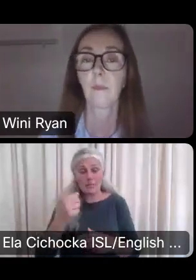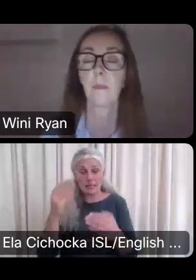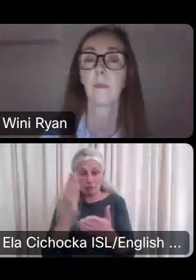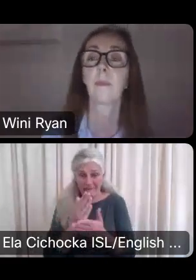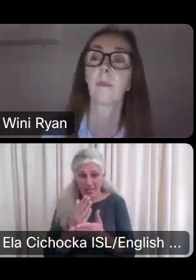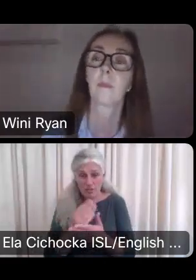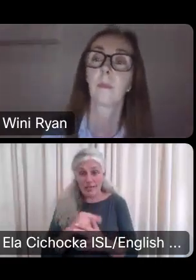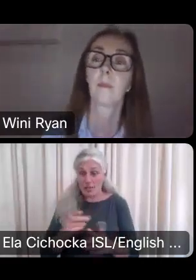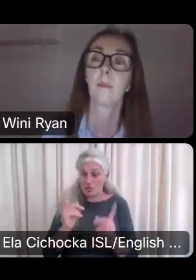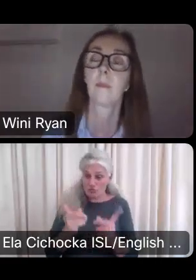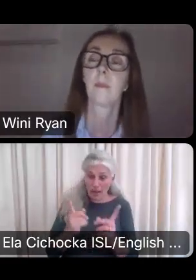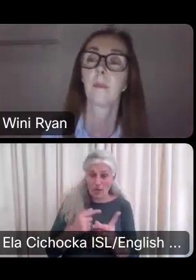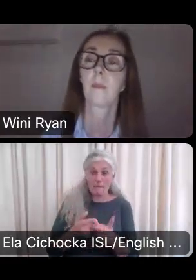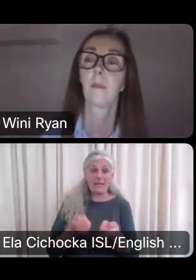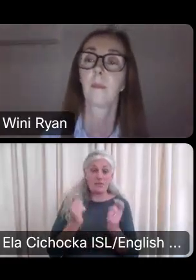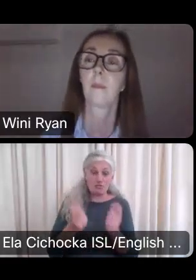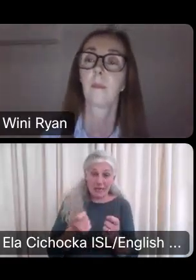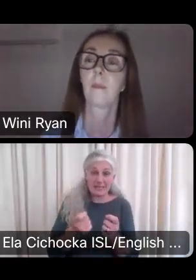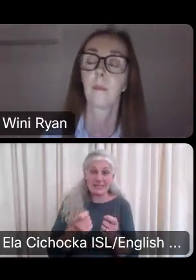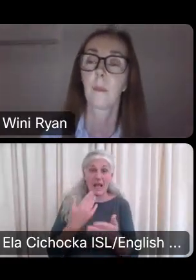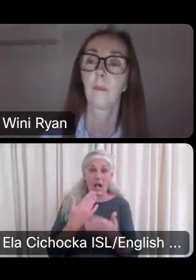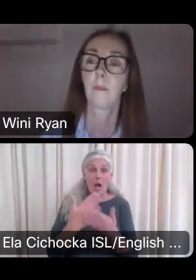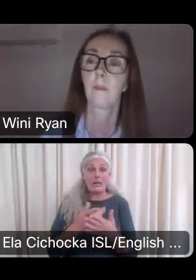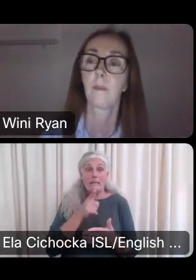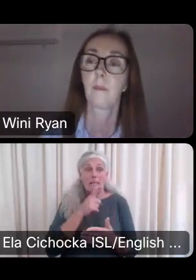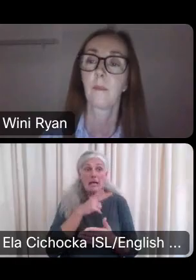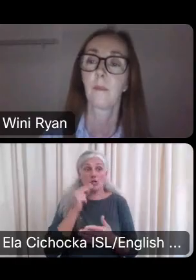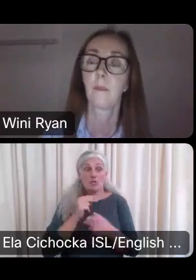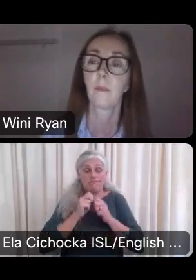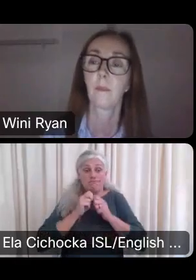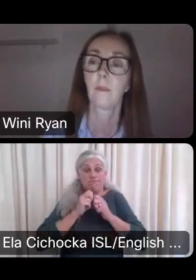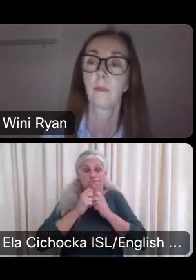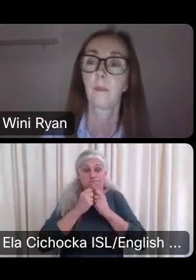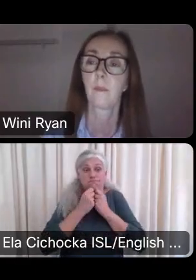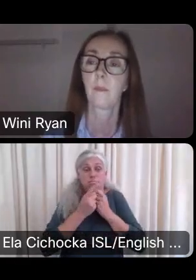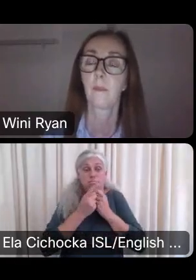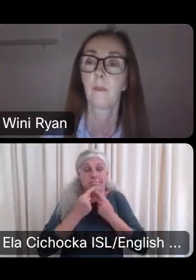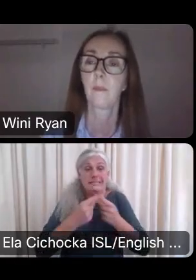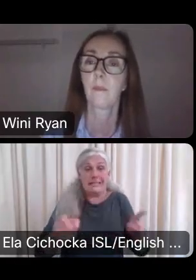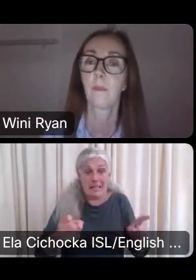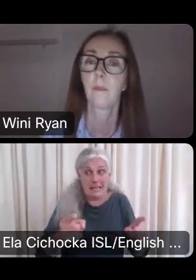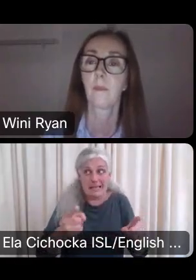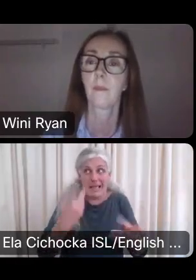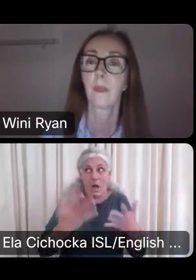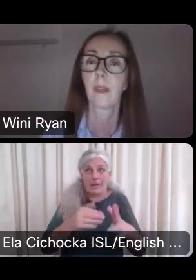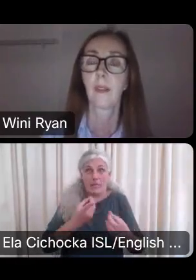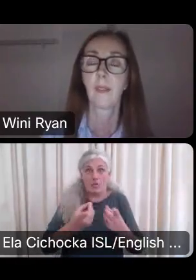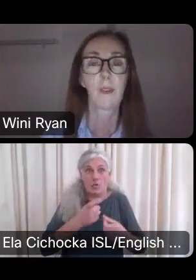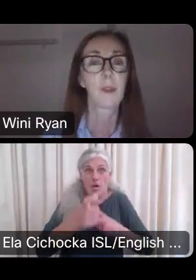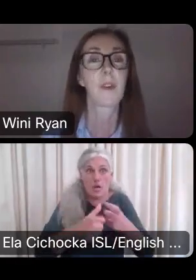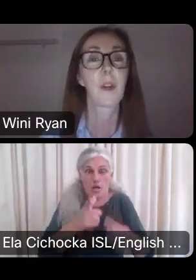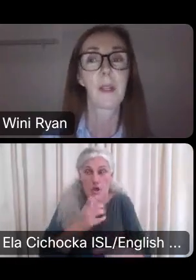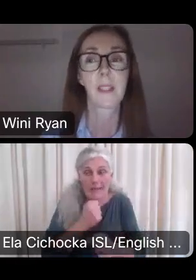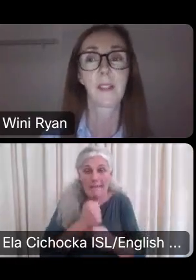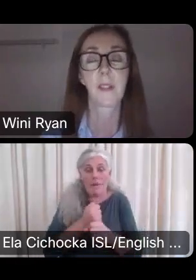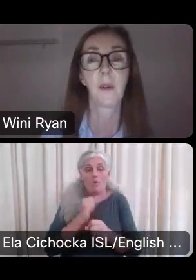recommend training around breaking bad news in such an instance within a clinical setting? Thank you. Thanks very